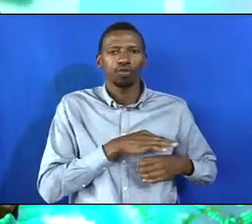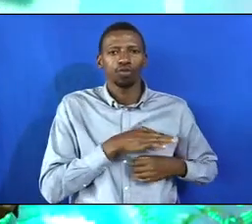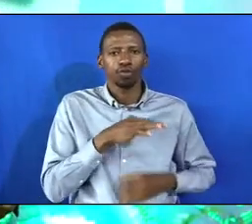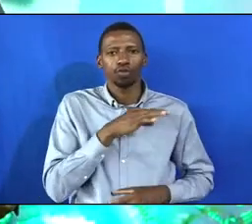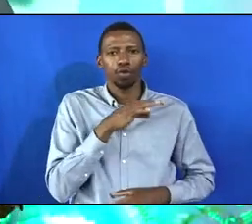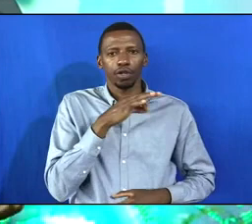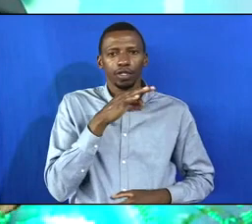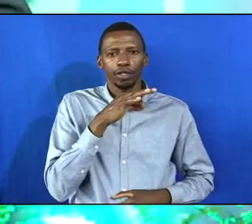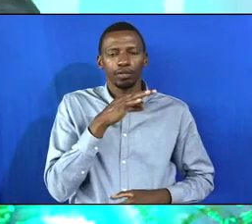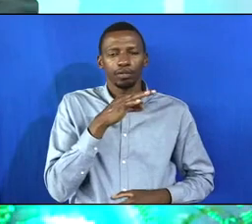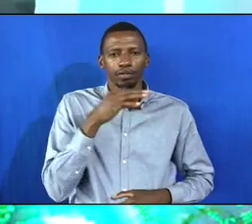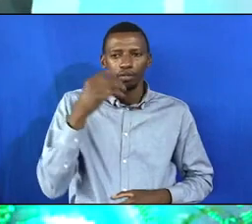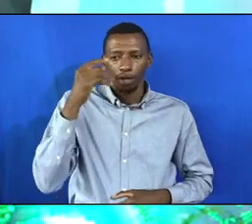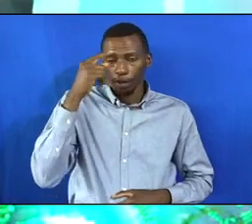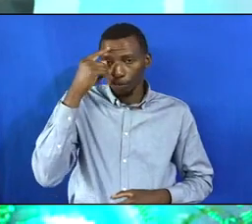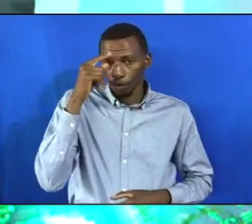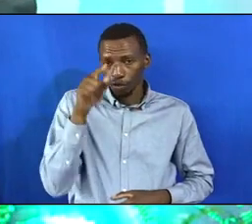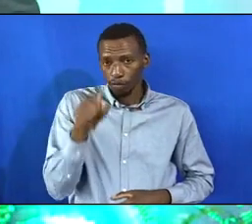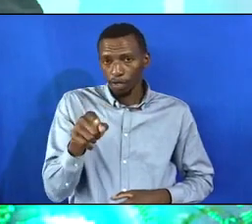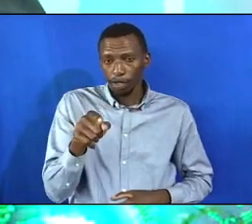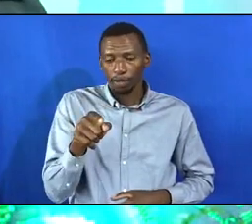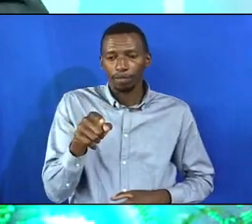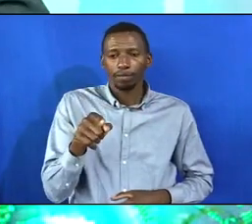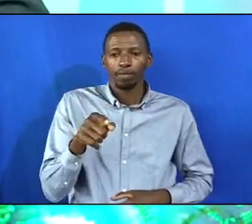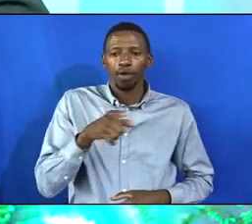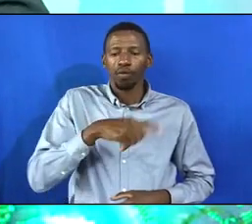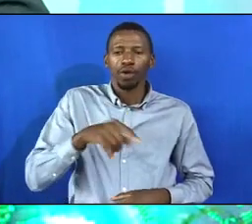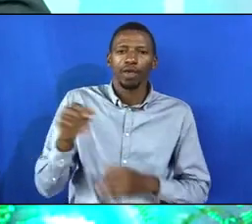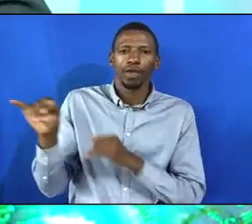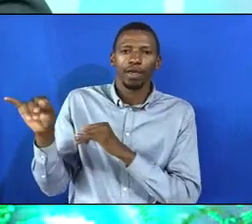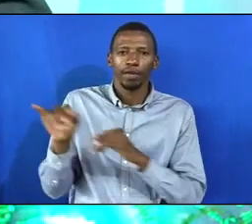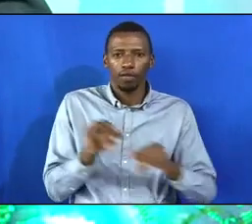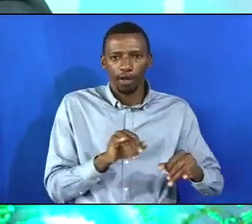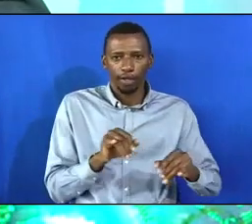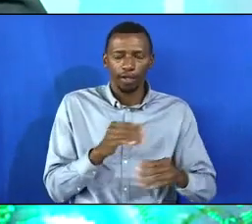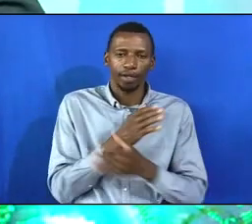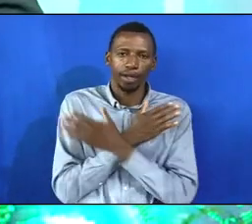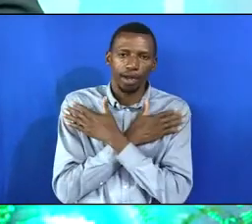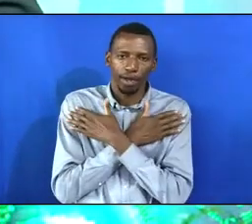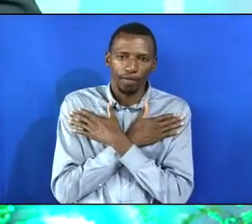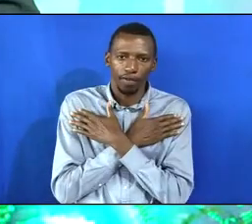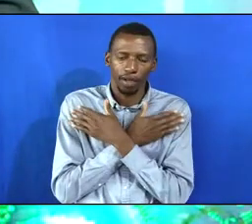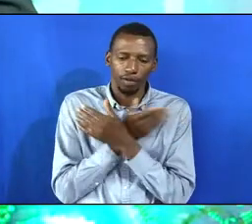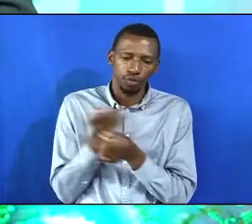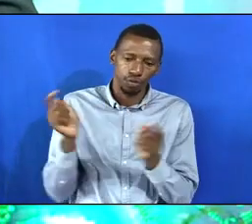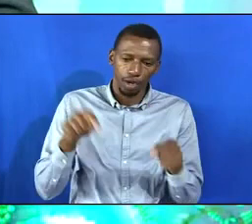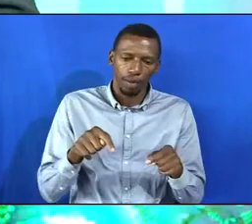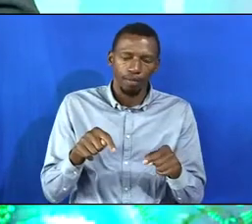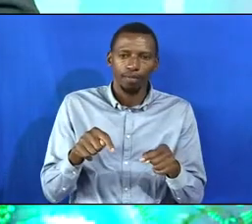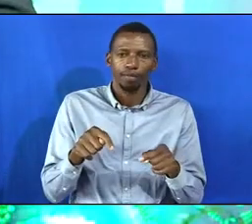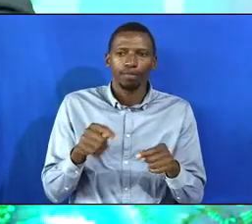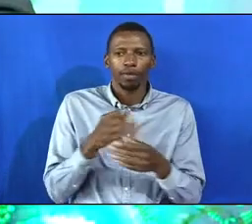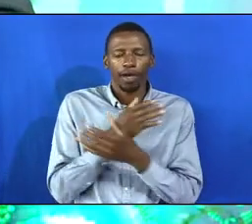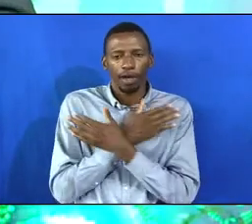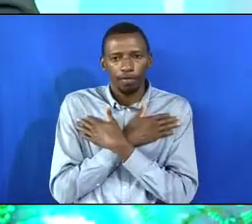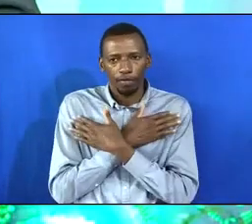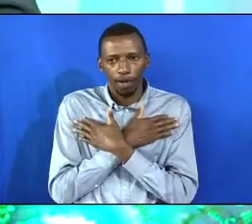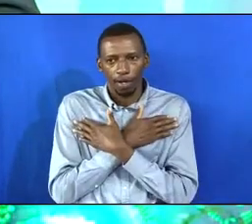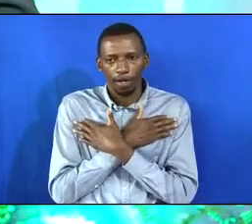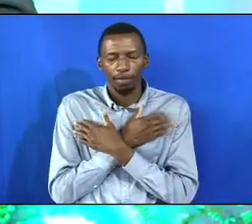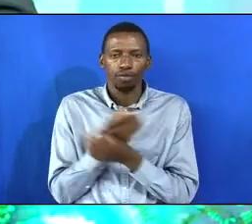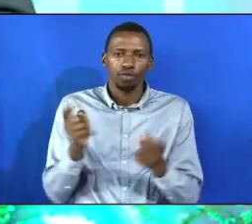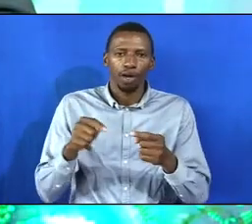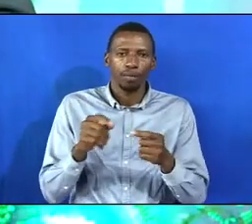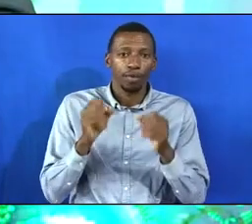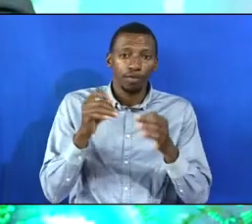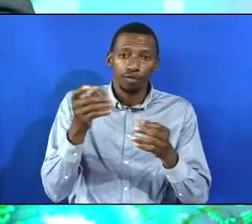matter, we invited a friend here today, and the friend has made it here. If you did, raise